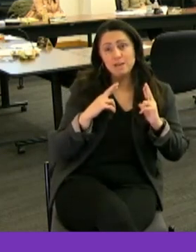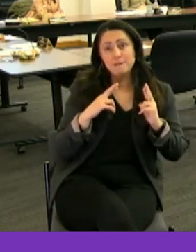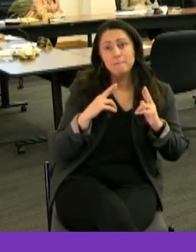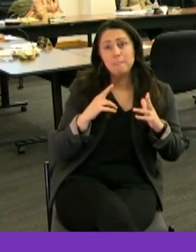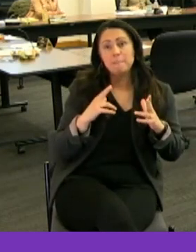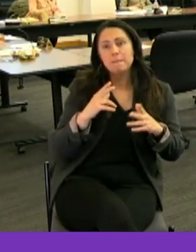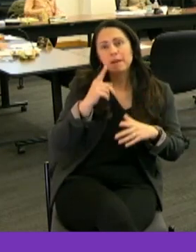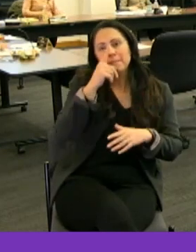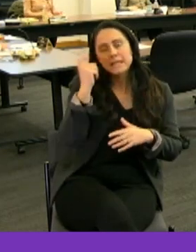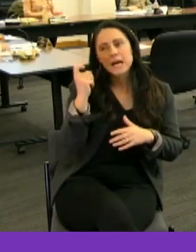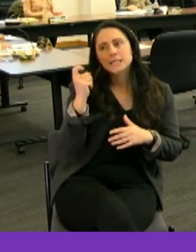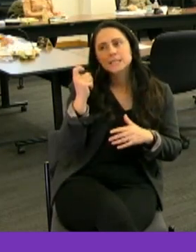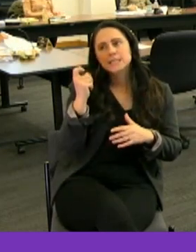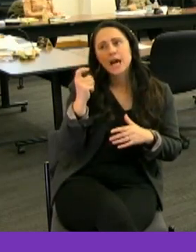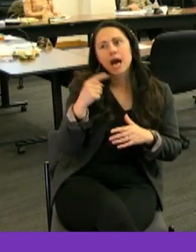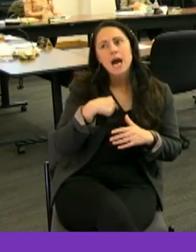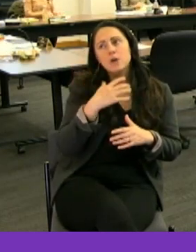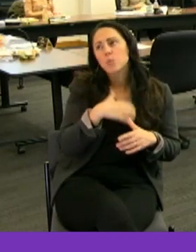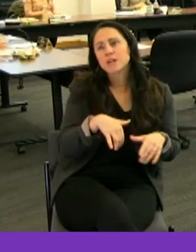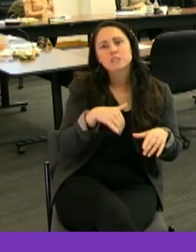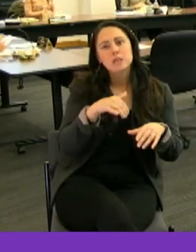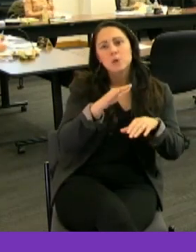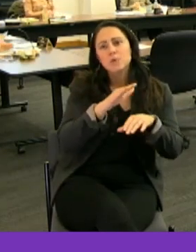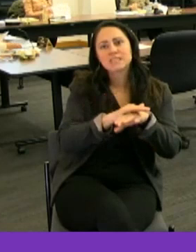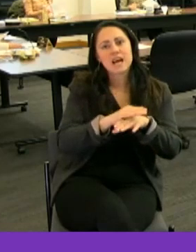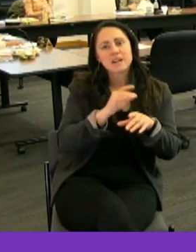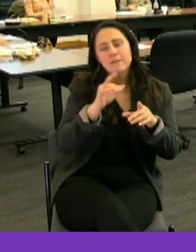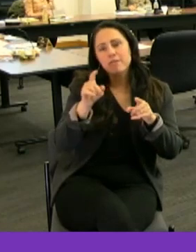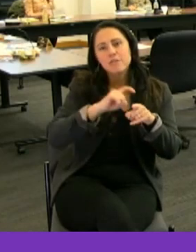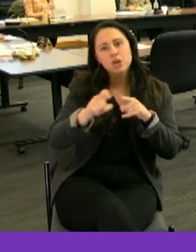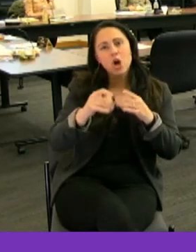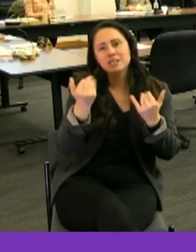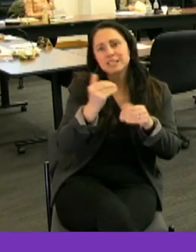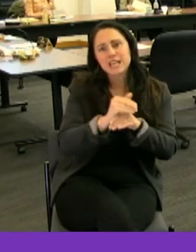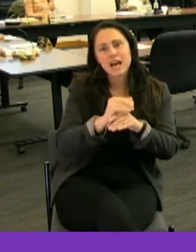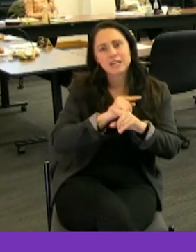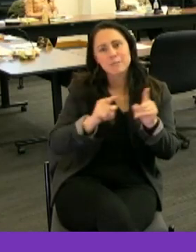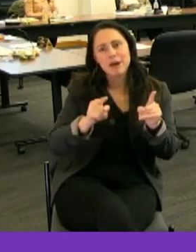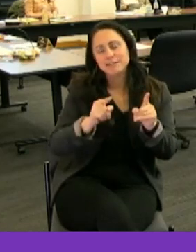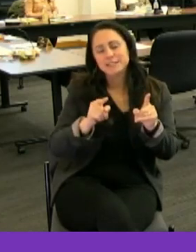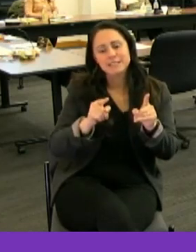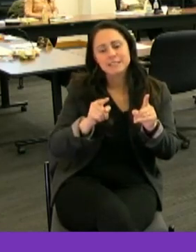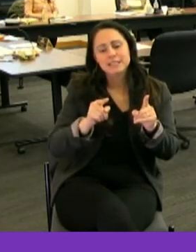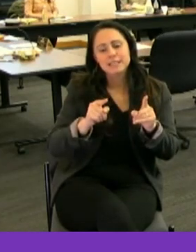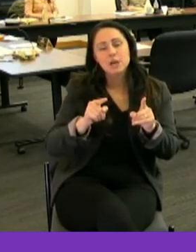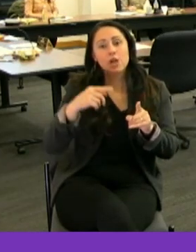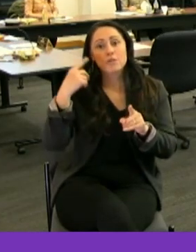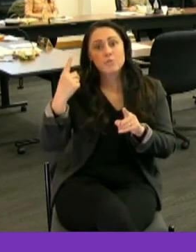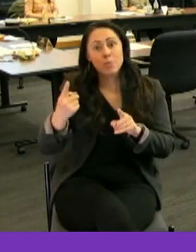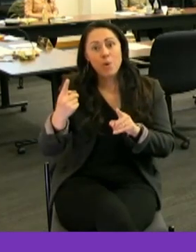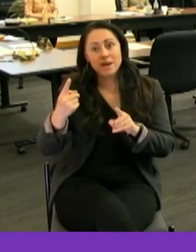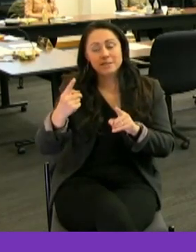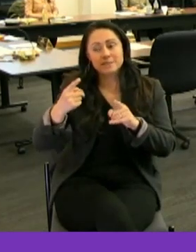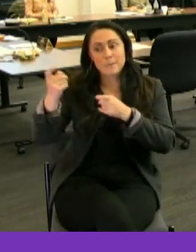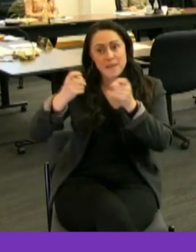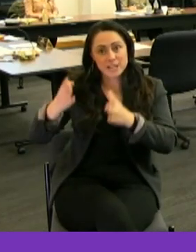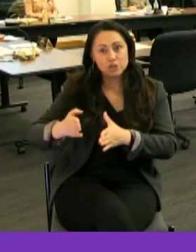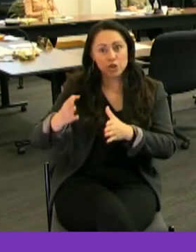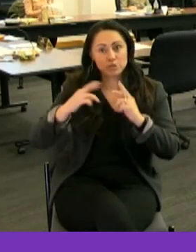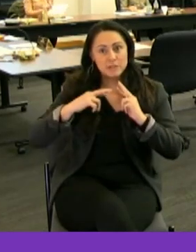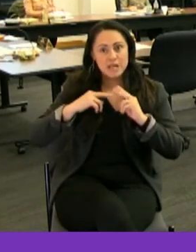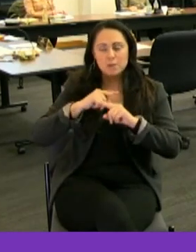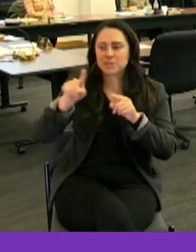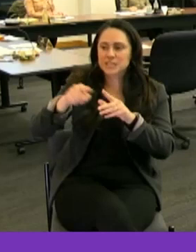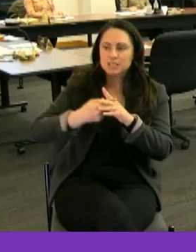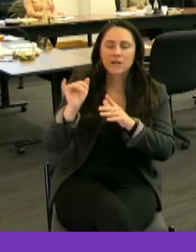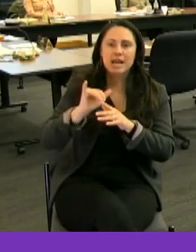Budd, because I wish she was on the call tonight. It appears that she's not. She's retiring as a manager, but she started